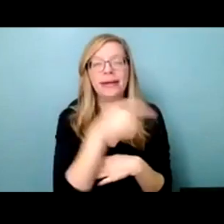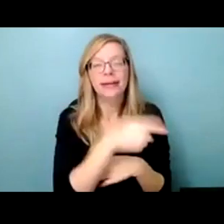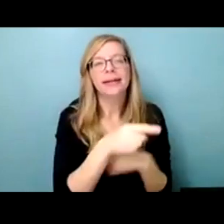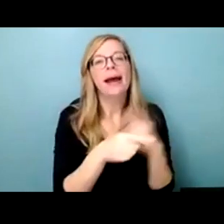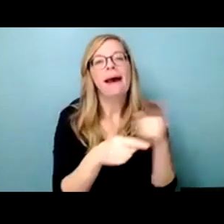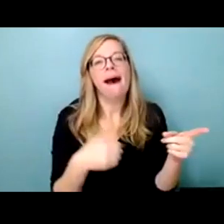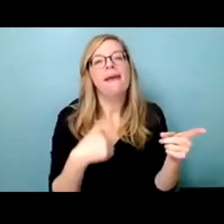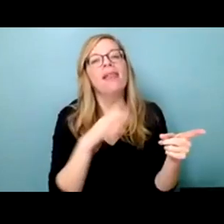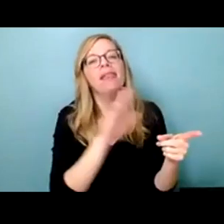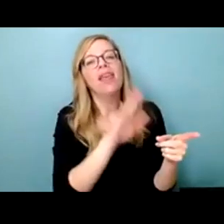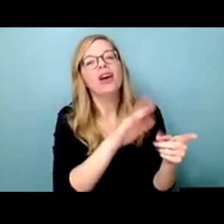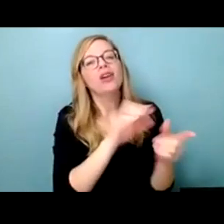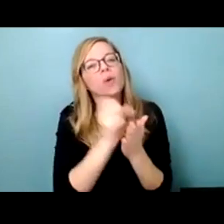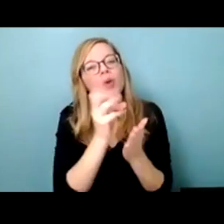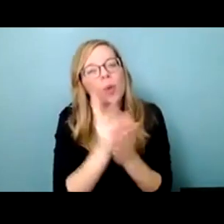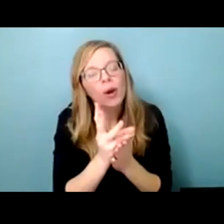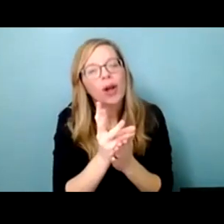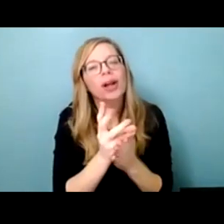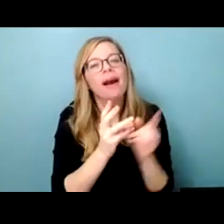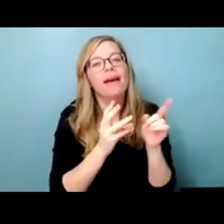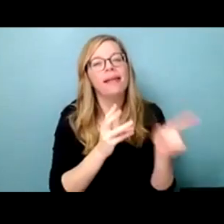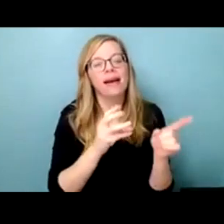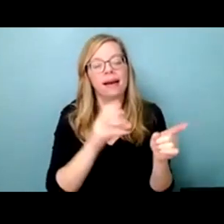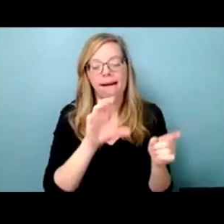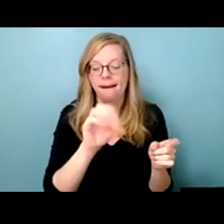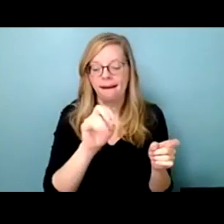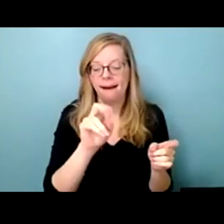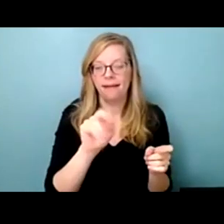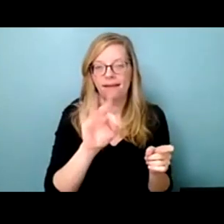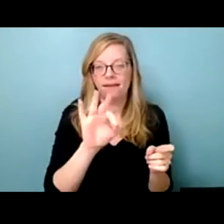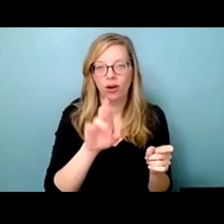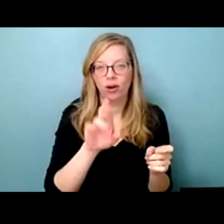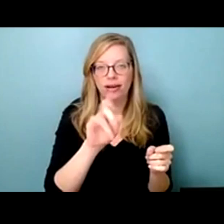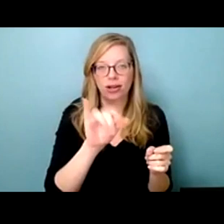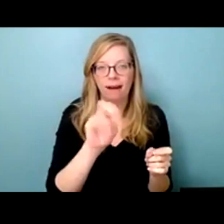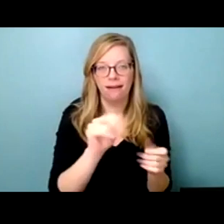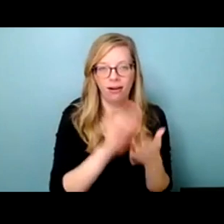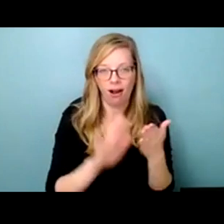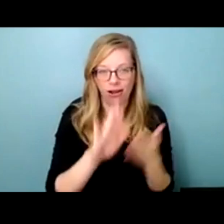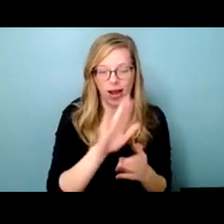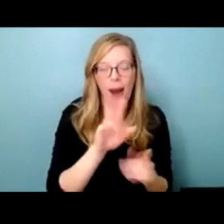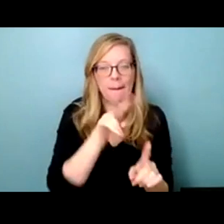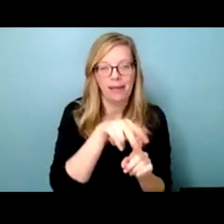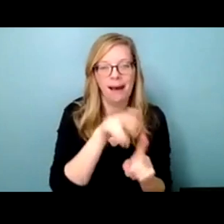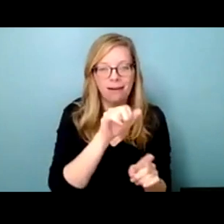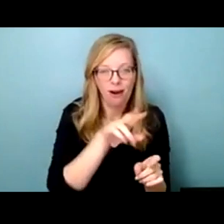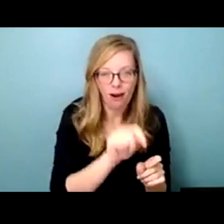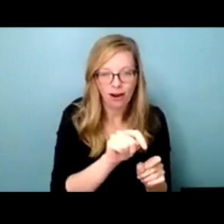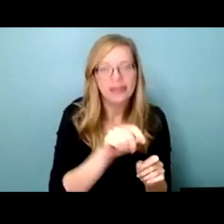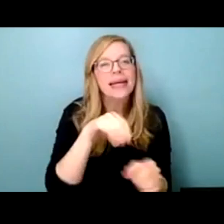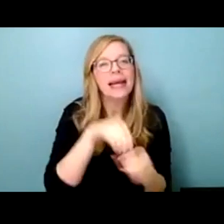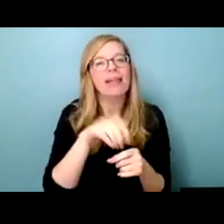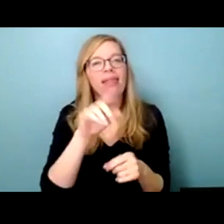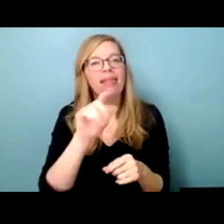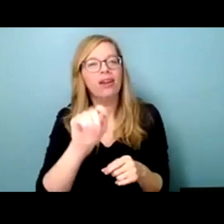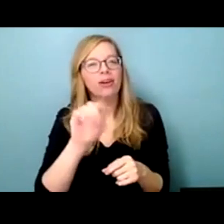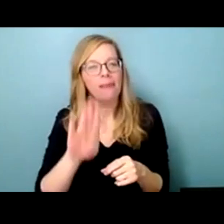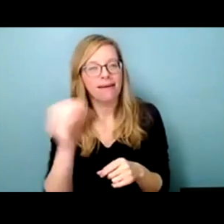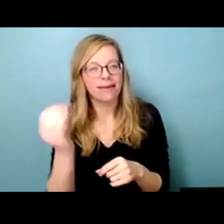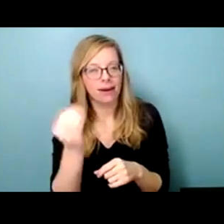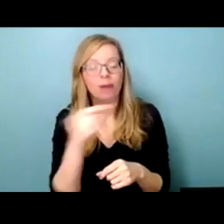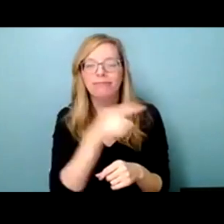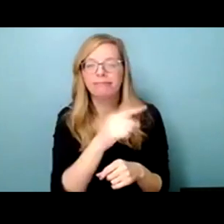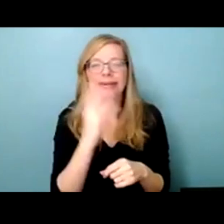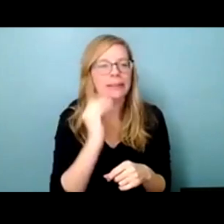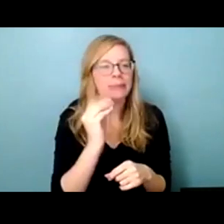and human resource management at Confederation College of Applied Arts and Technology in Thunder Bay, Ontario. Dawn has extensive experience